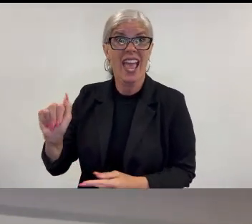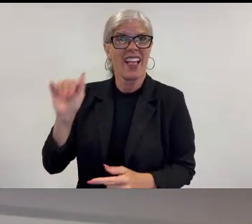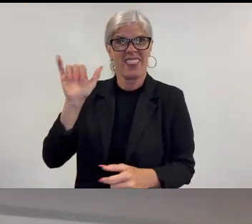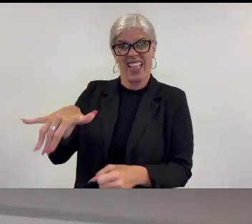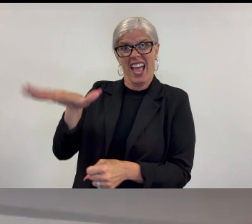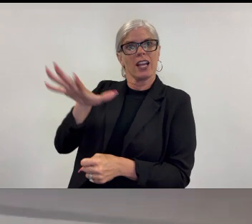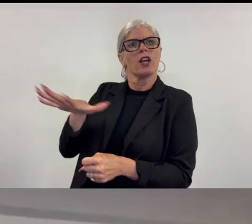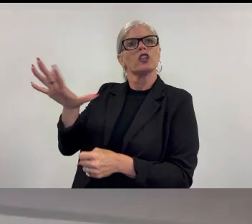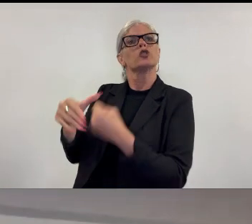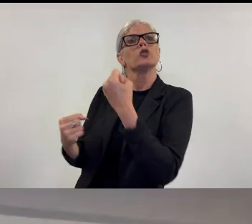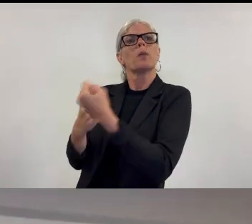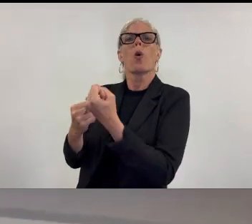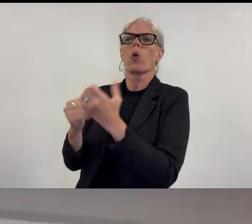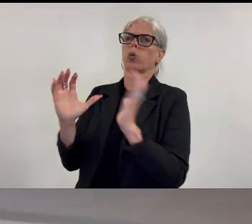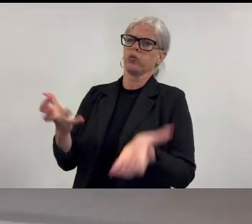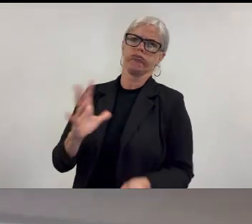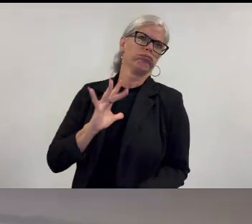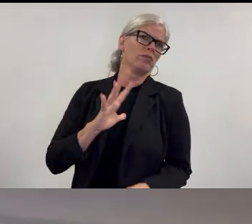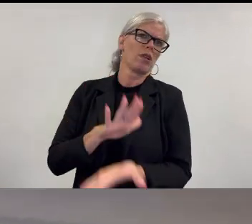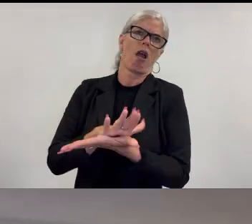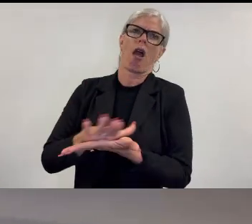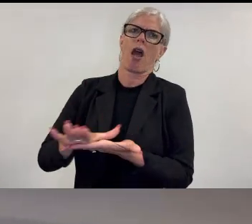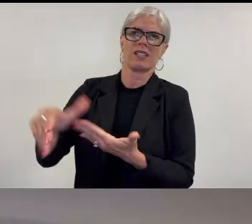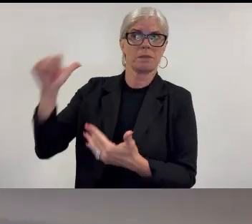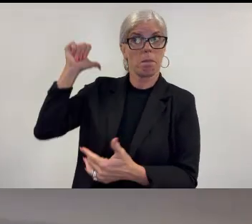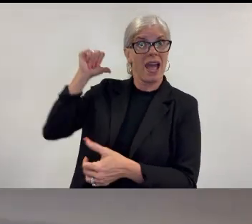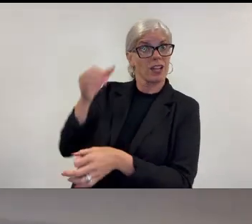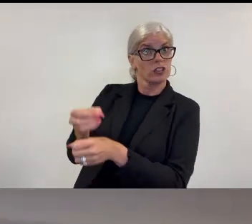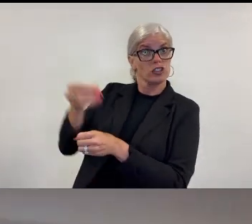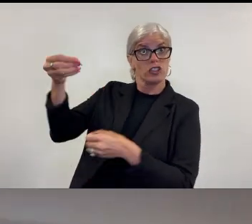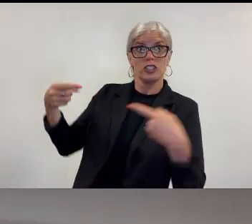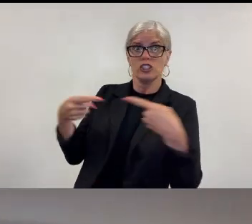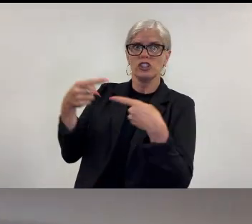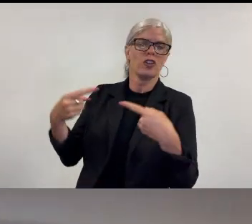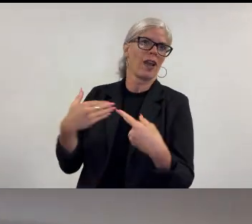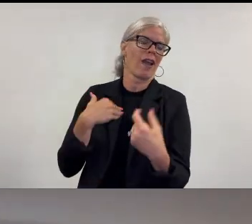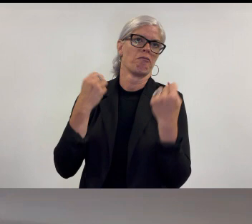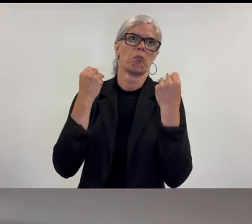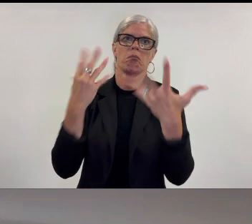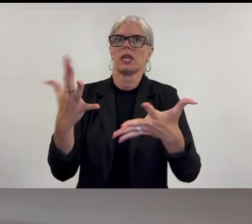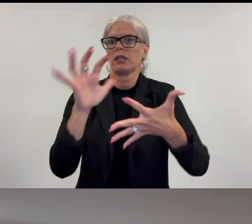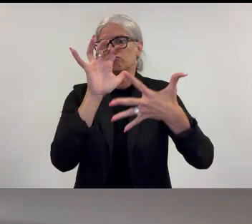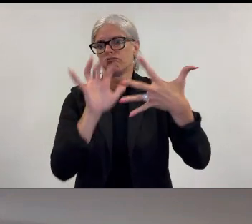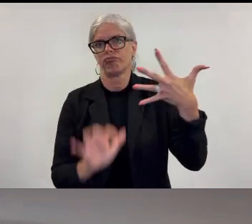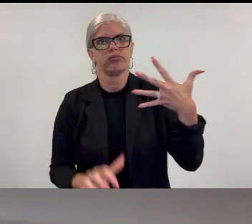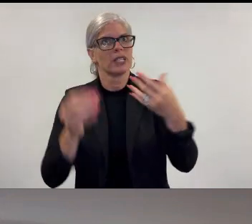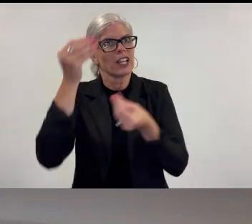in the spinal cord injury groups would give you the information on where to go.